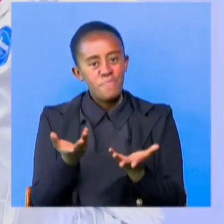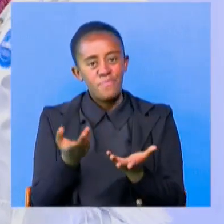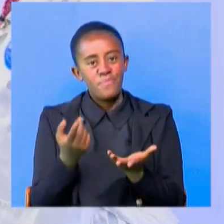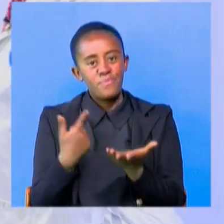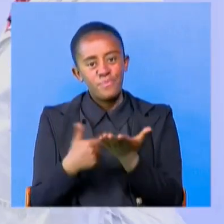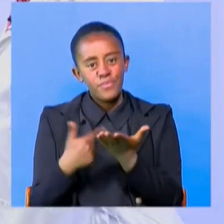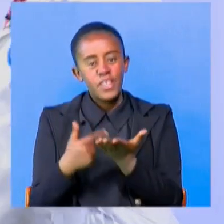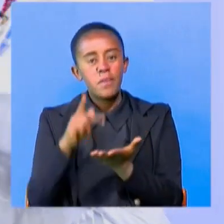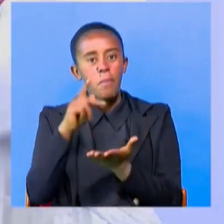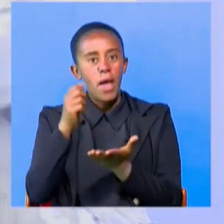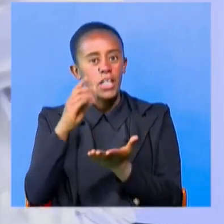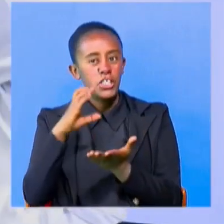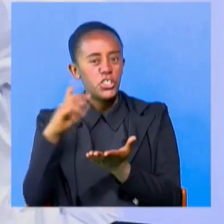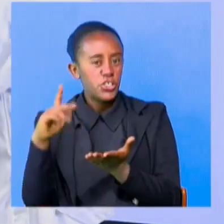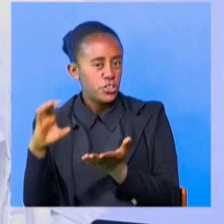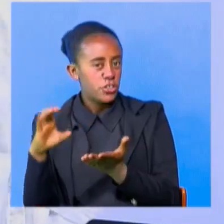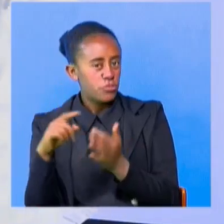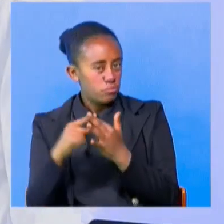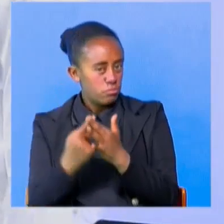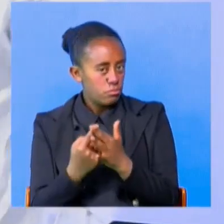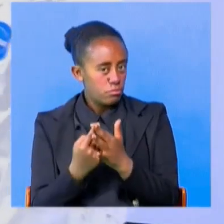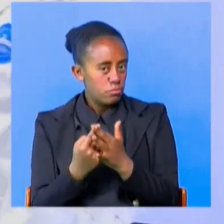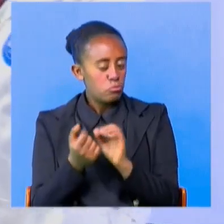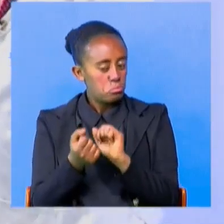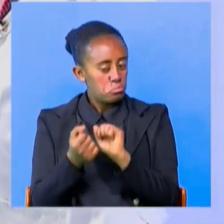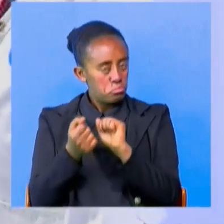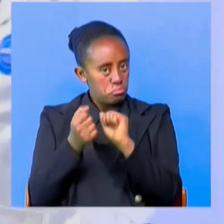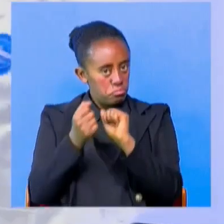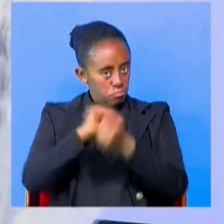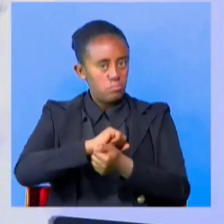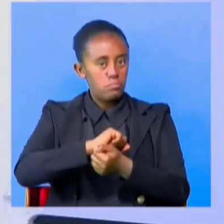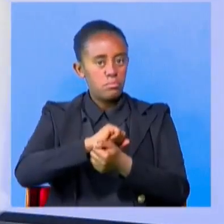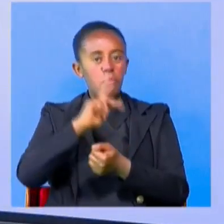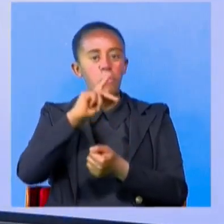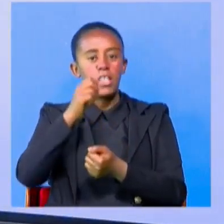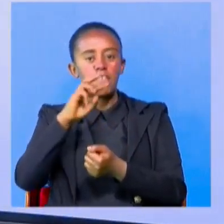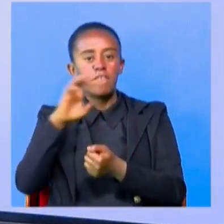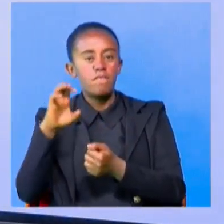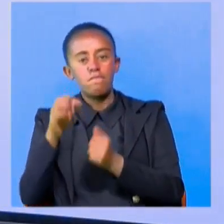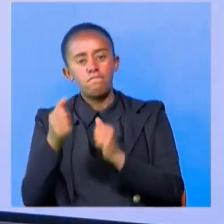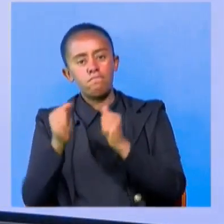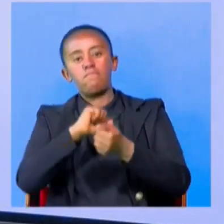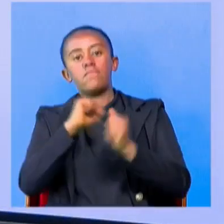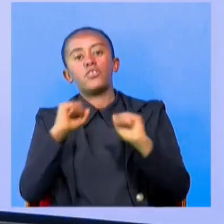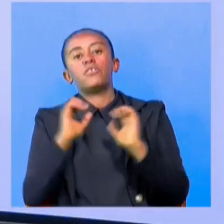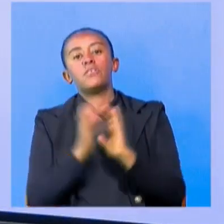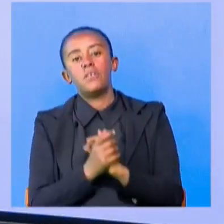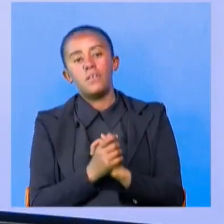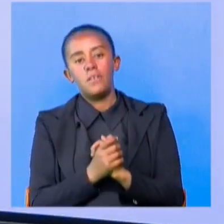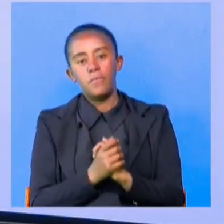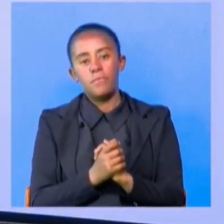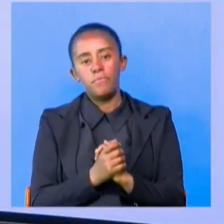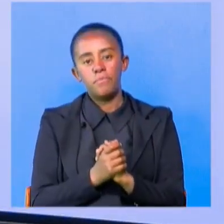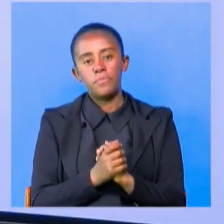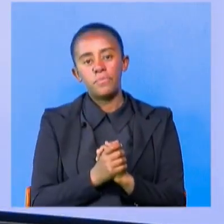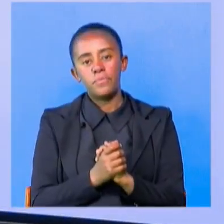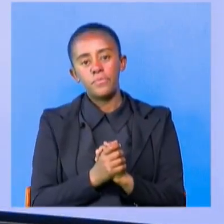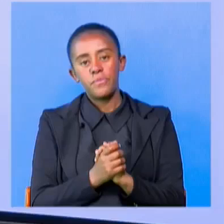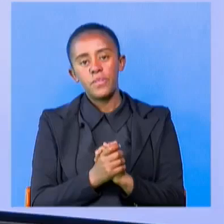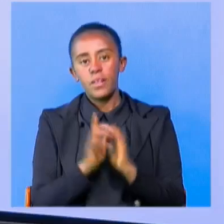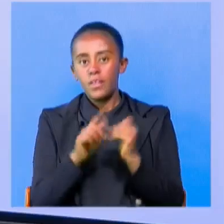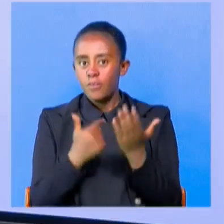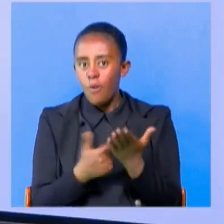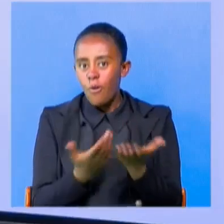from the package, and possible to change into what? Passive voice. So this can be written in such a way.